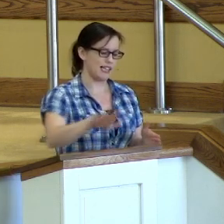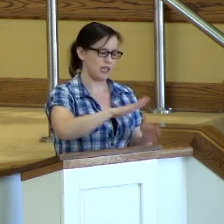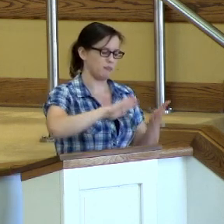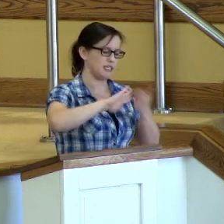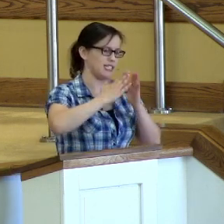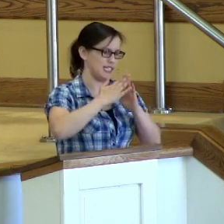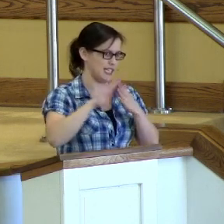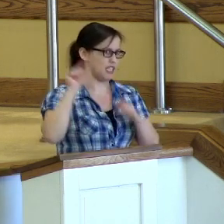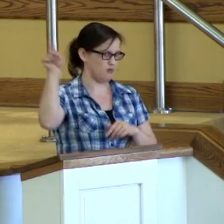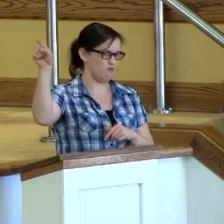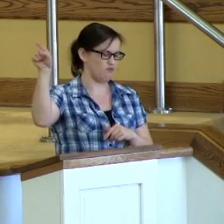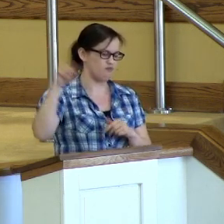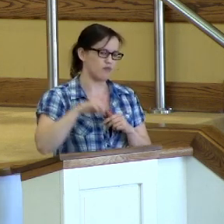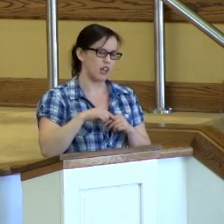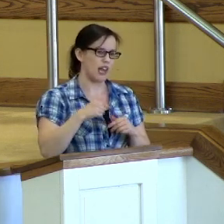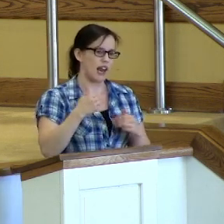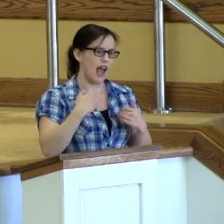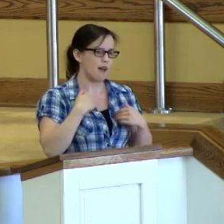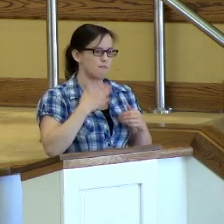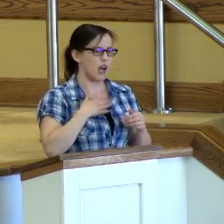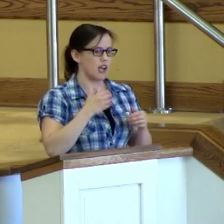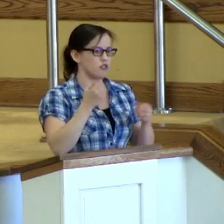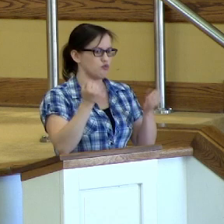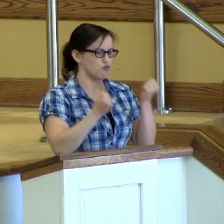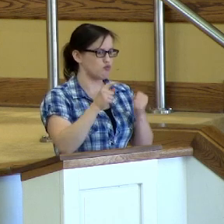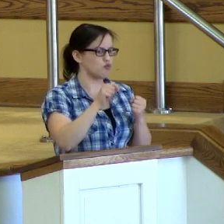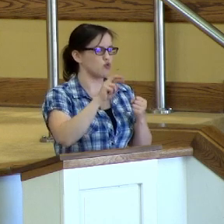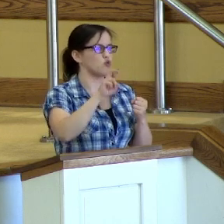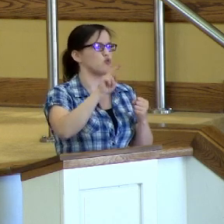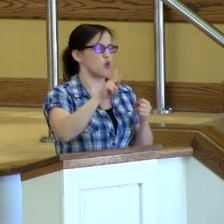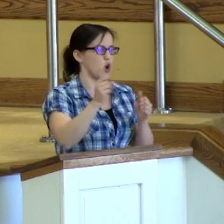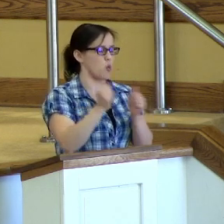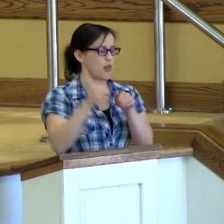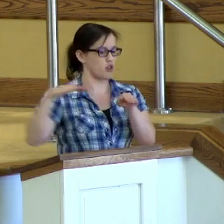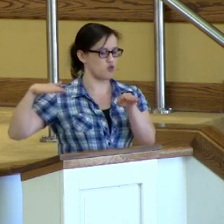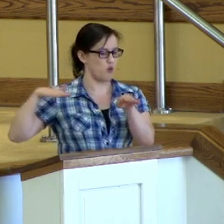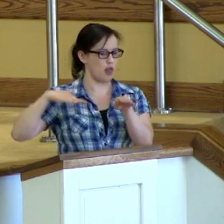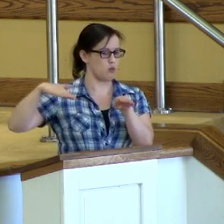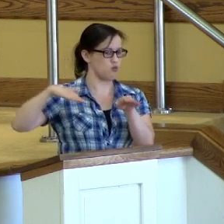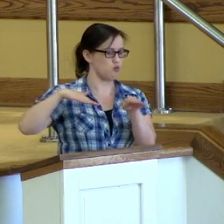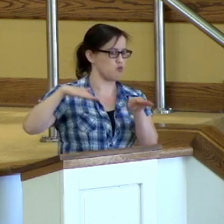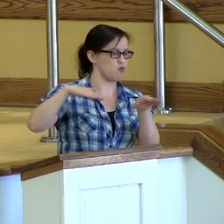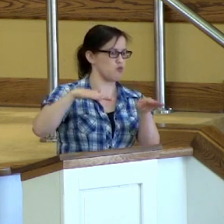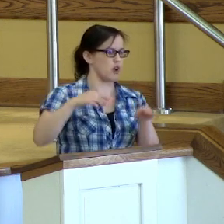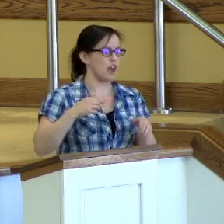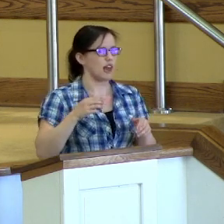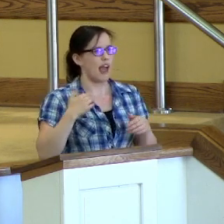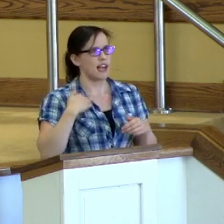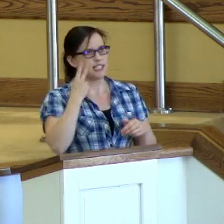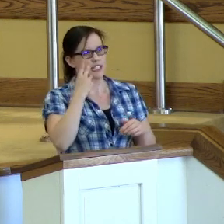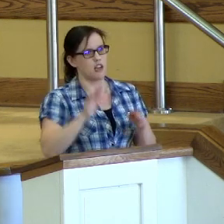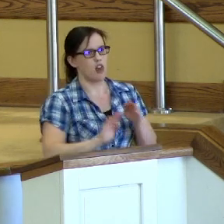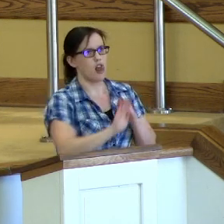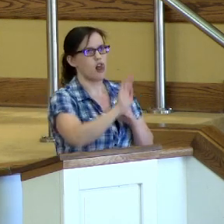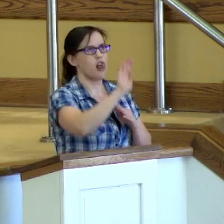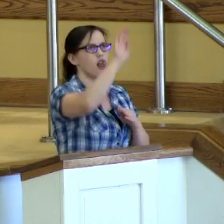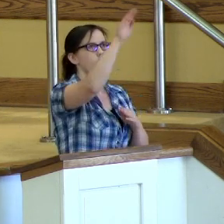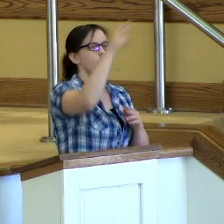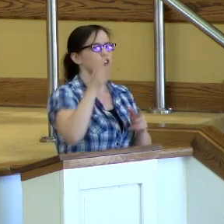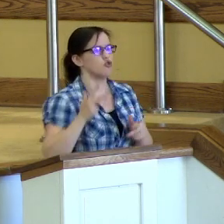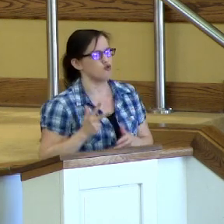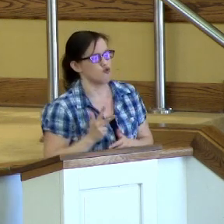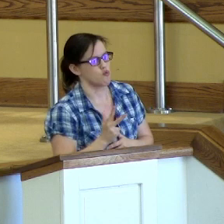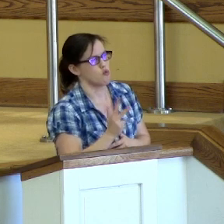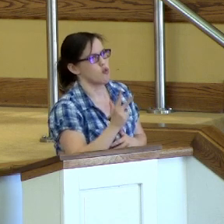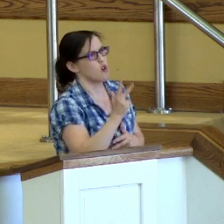trailer and my truck and coming up out of this hill, and man, I'm tired. I've been there like 10, 12 hours, and we've been